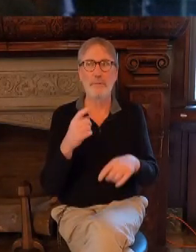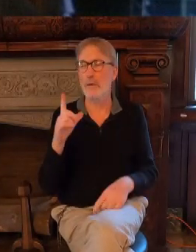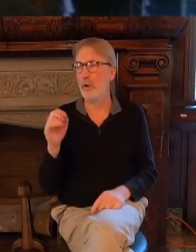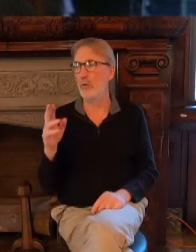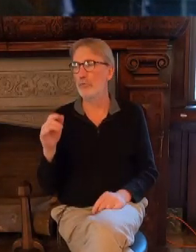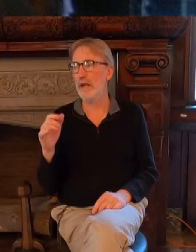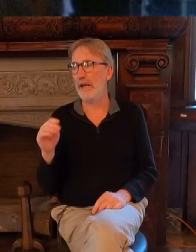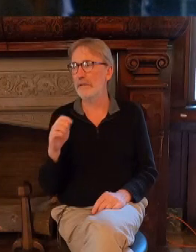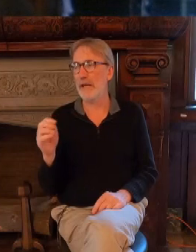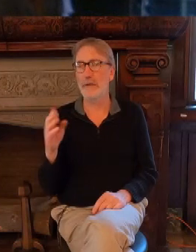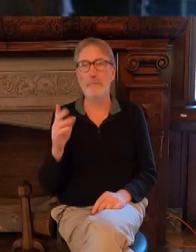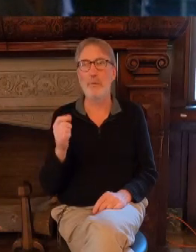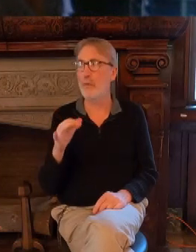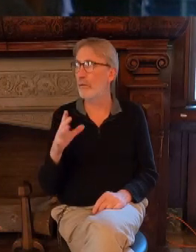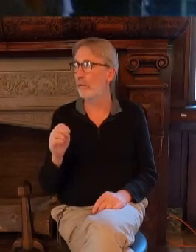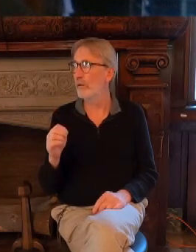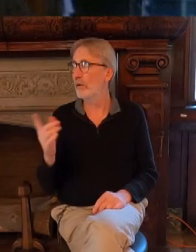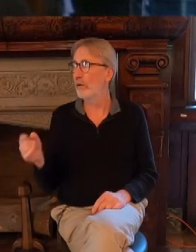from turning left.